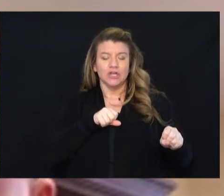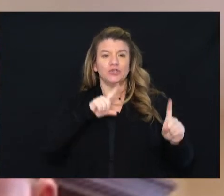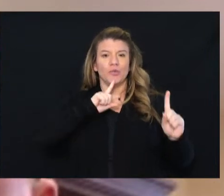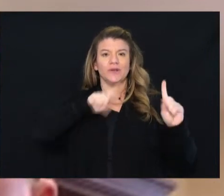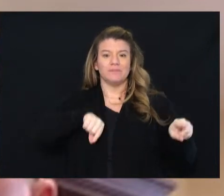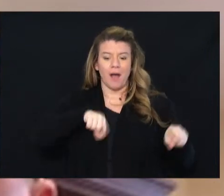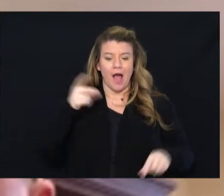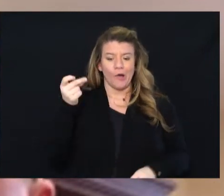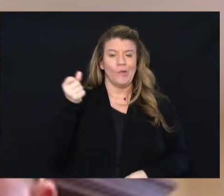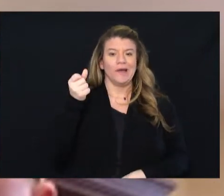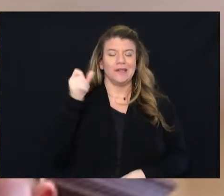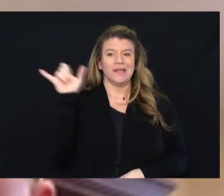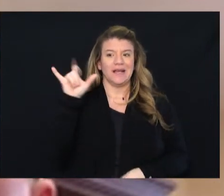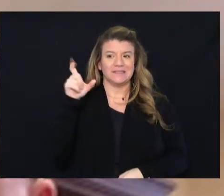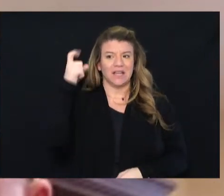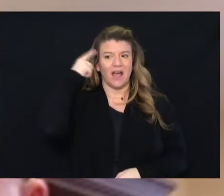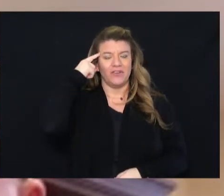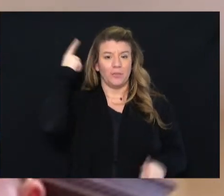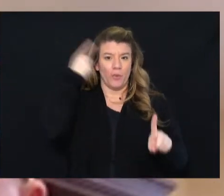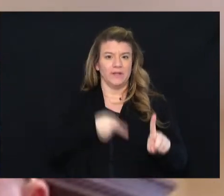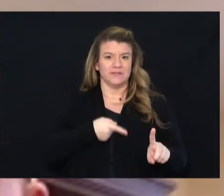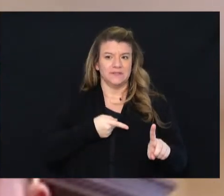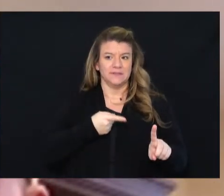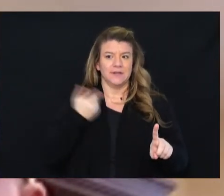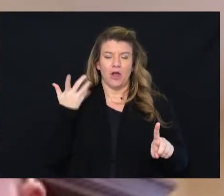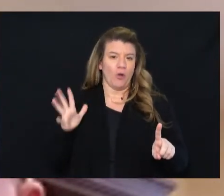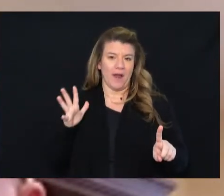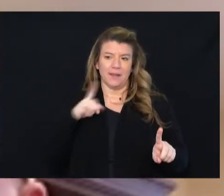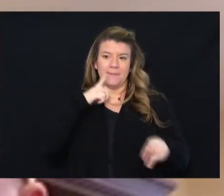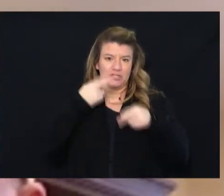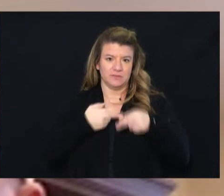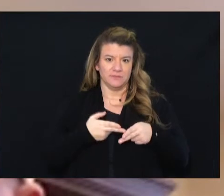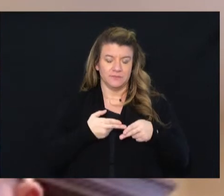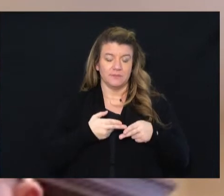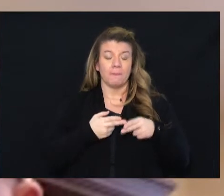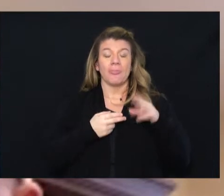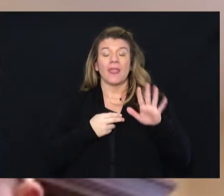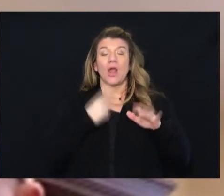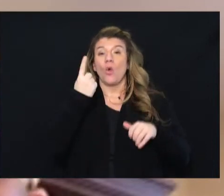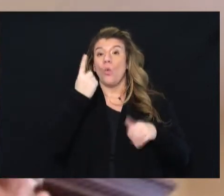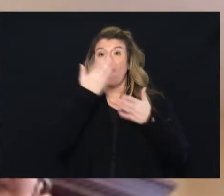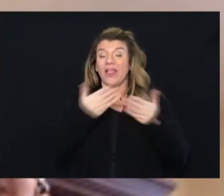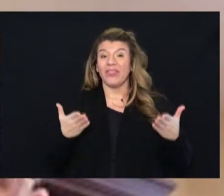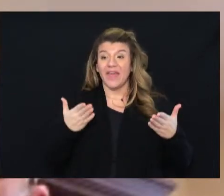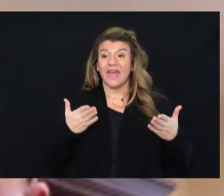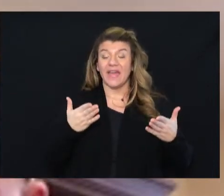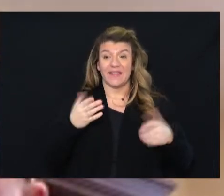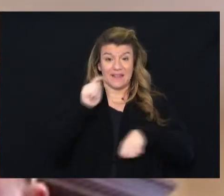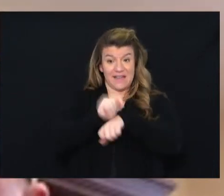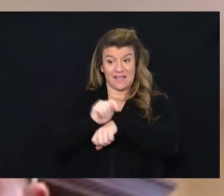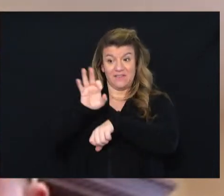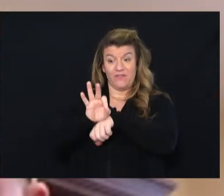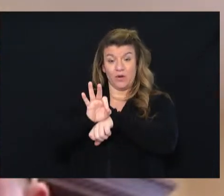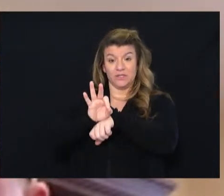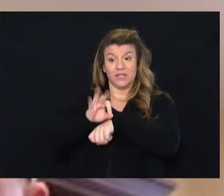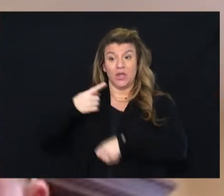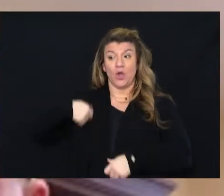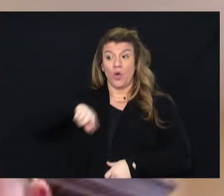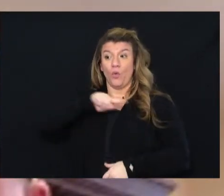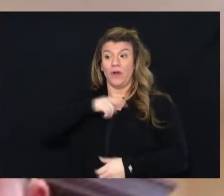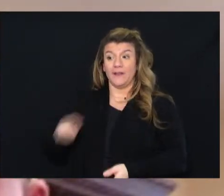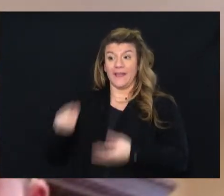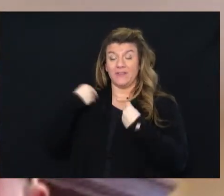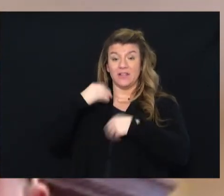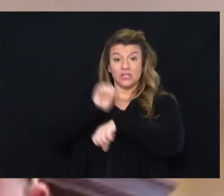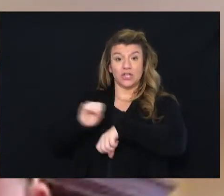respond quickly, as the governor pointed out earlier. One of the things that we in the task force are tasked with